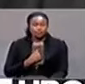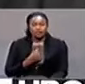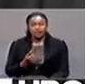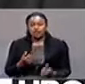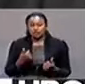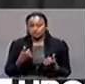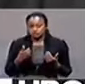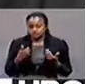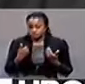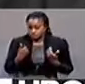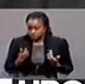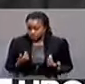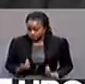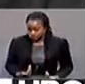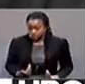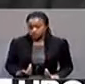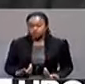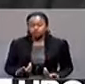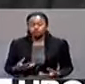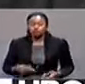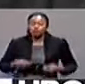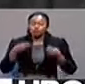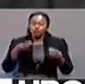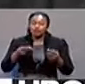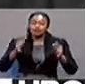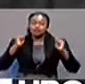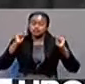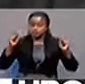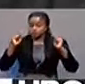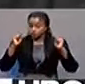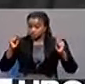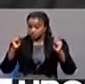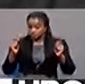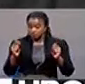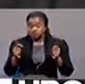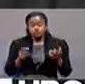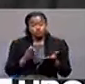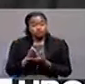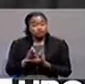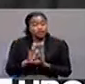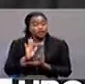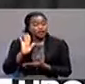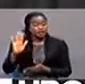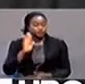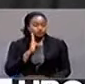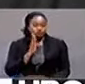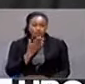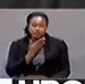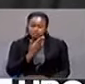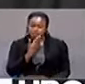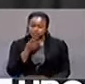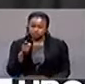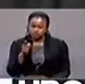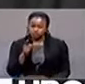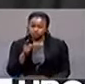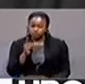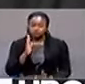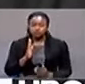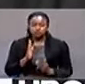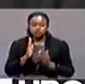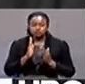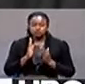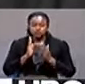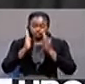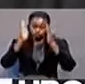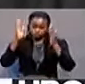I'm here to give testimony that His Grace, the late Archbishop Cyprian